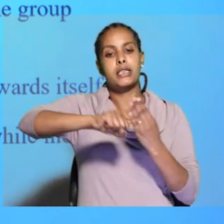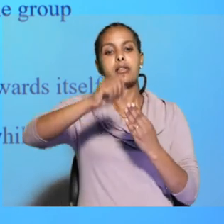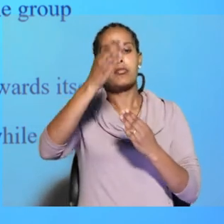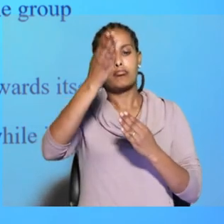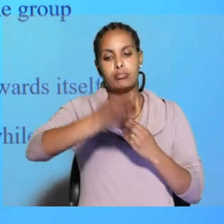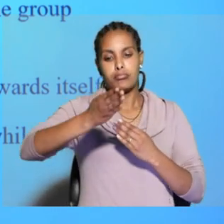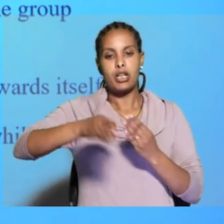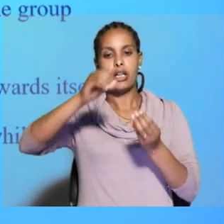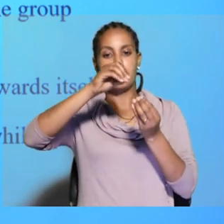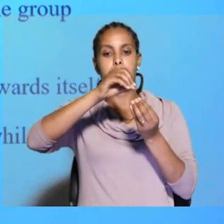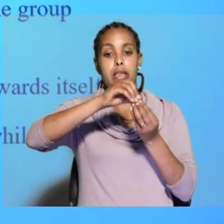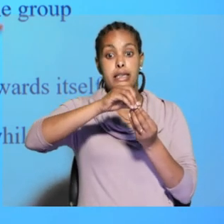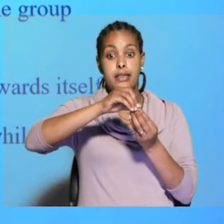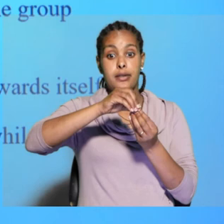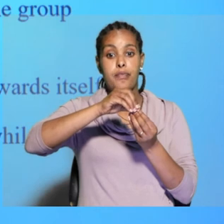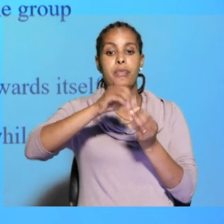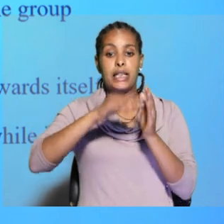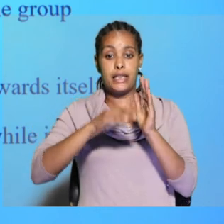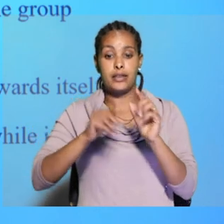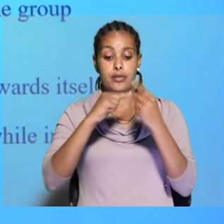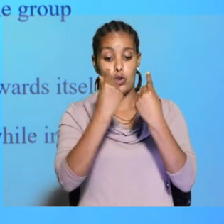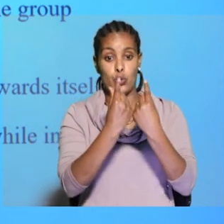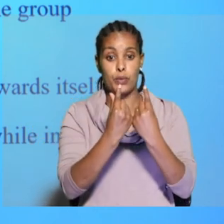the group. Therefore, ionization energy decreases.